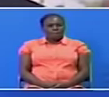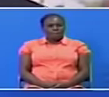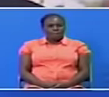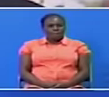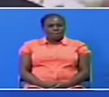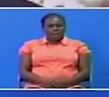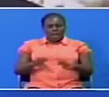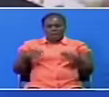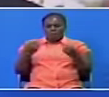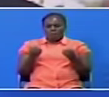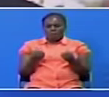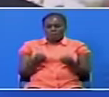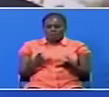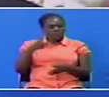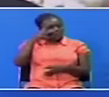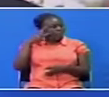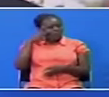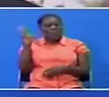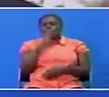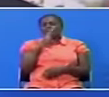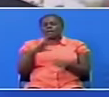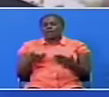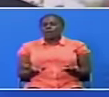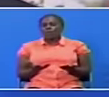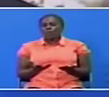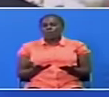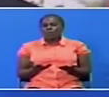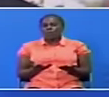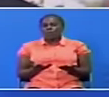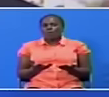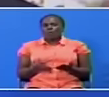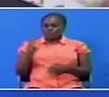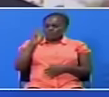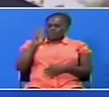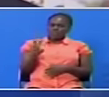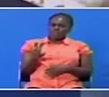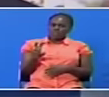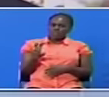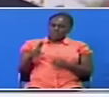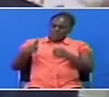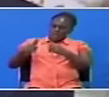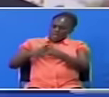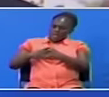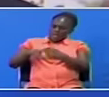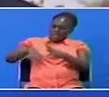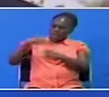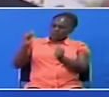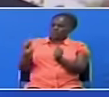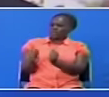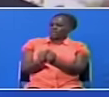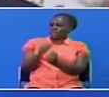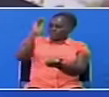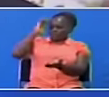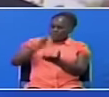much of a threat do you think Al-Shabaab is to Kenya right now? And what we see is that 9 out of 10 Kenyans believe